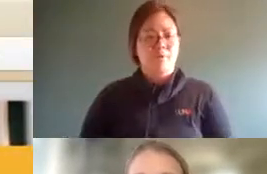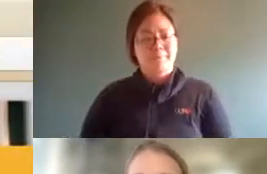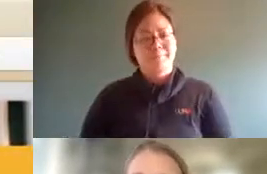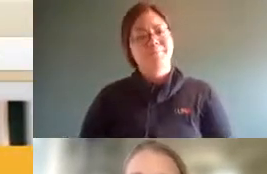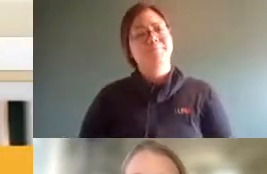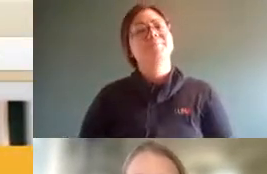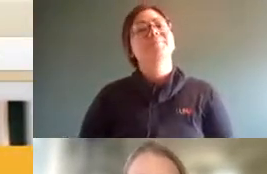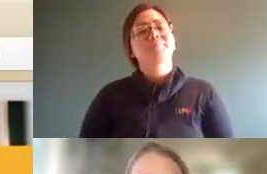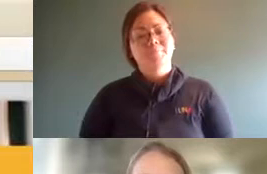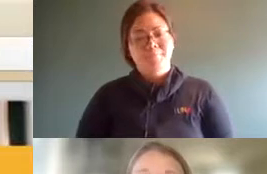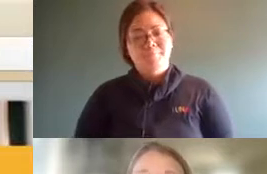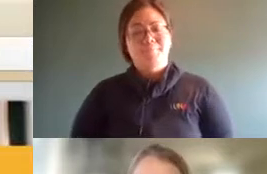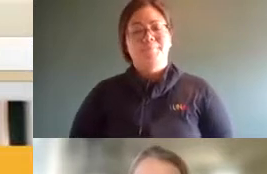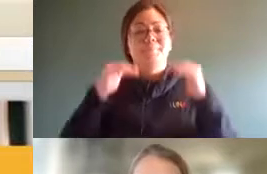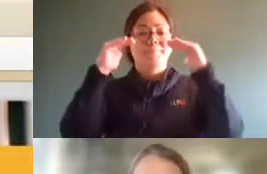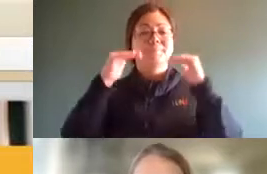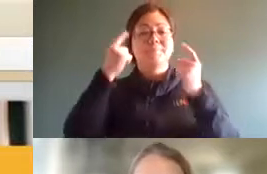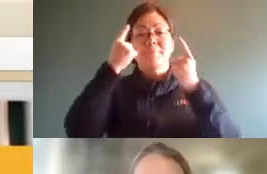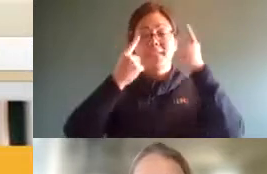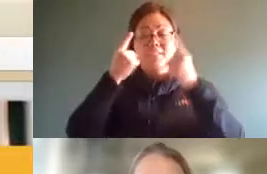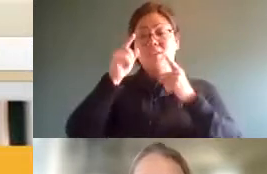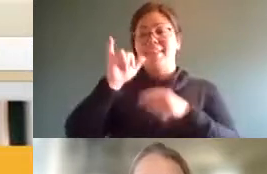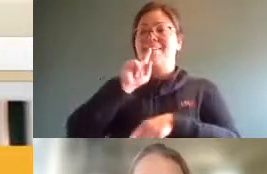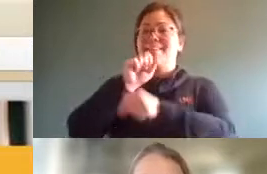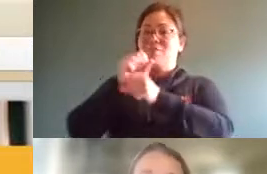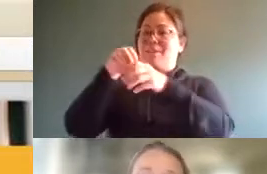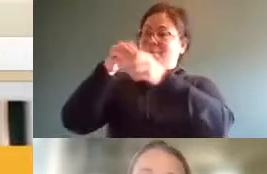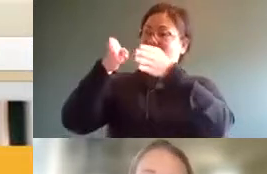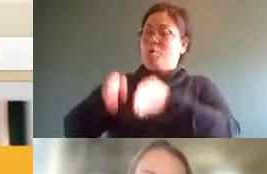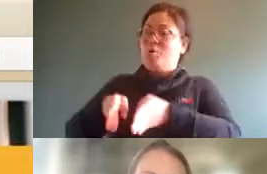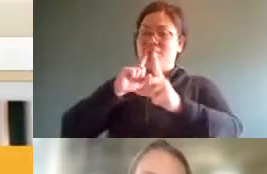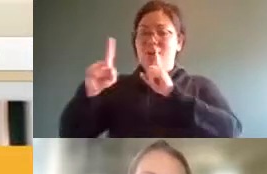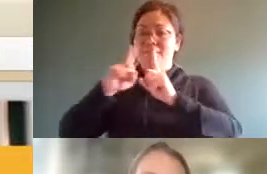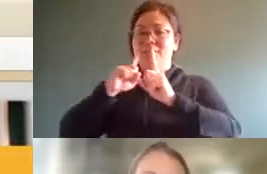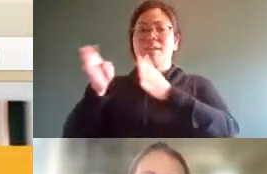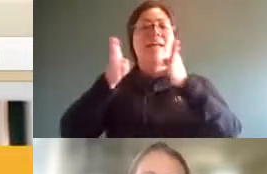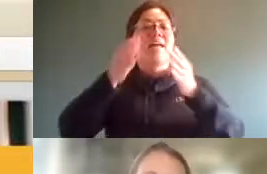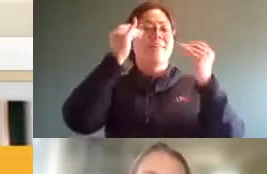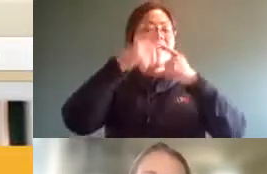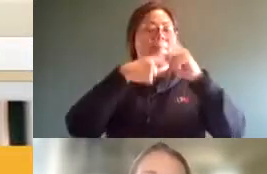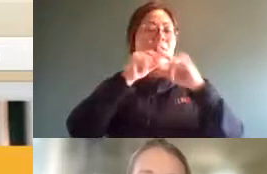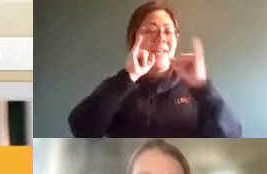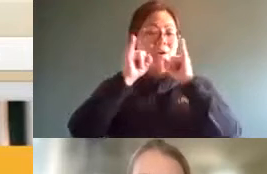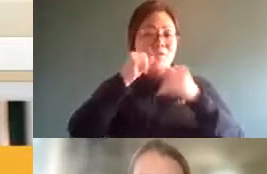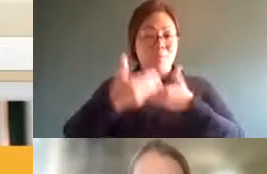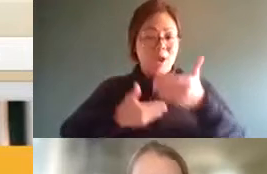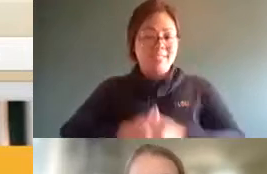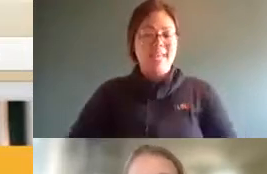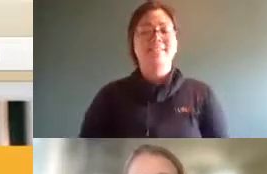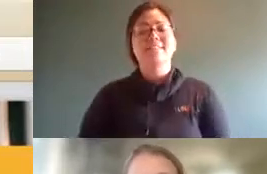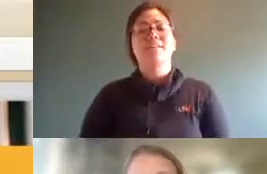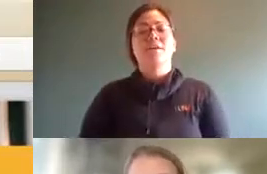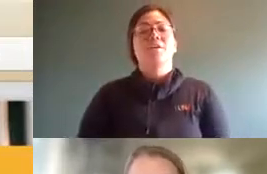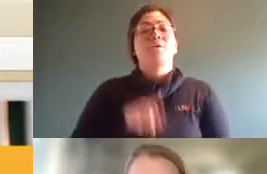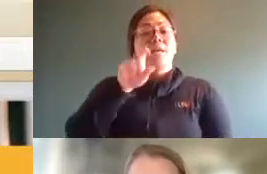So then considering those live conversations and thinking about the interview process. So you can utilize a